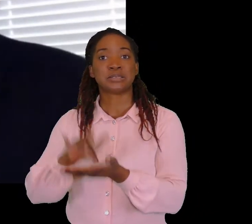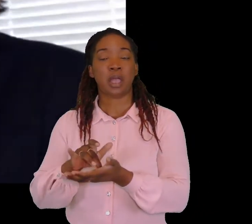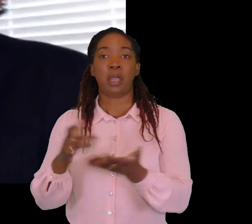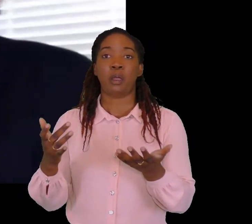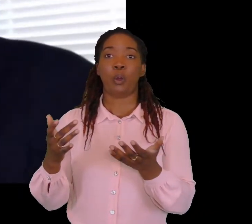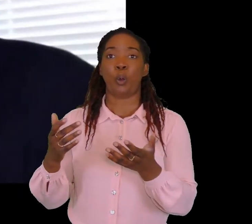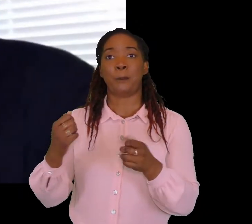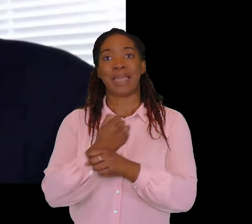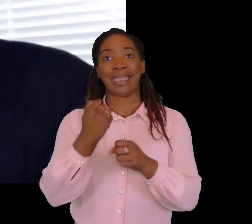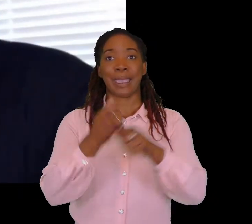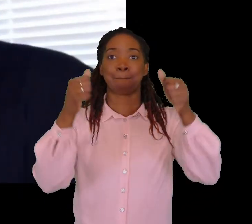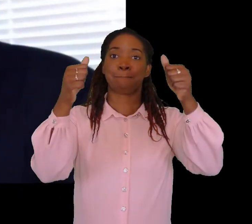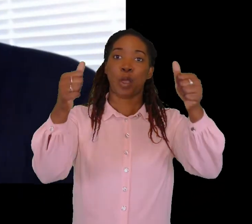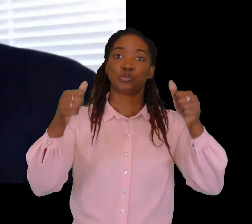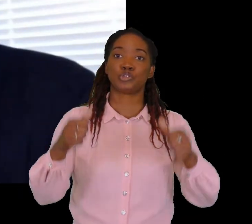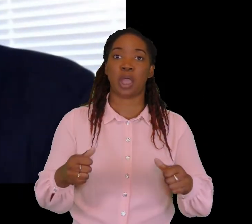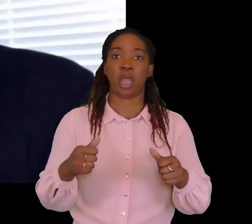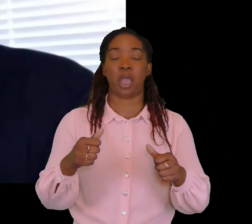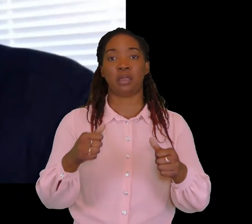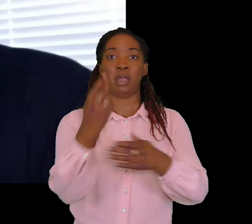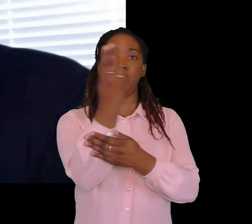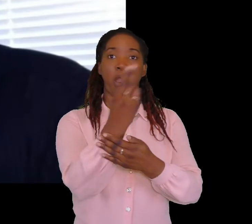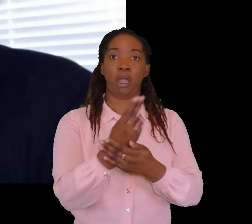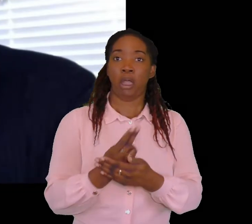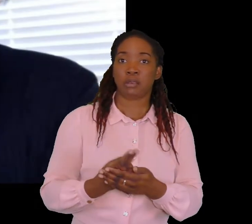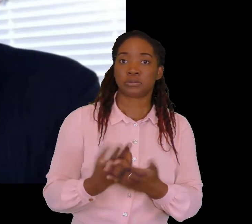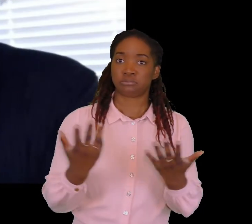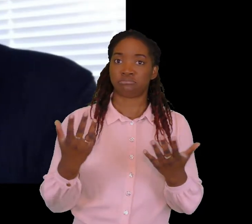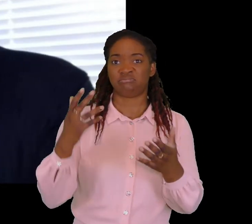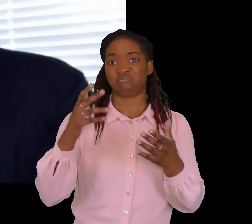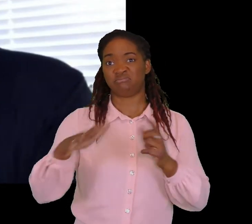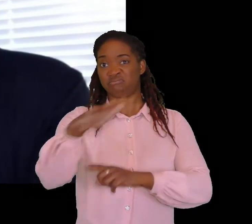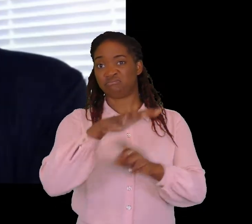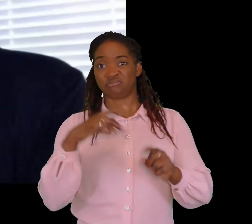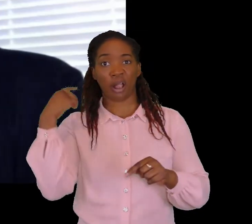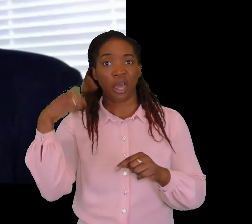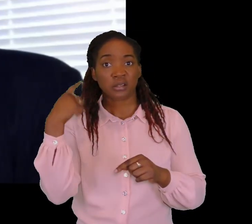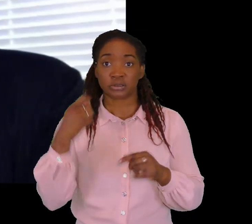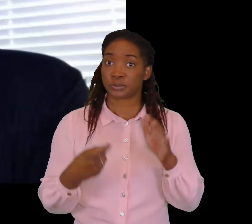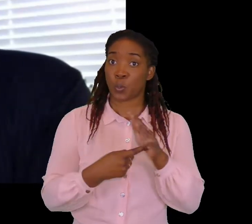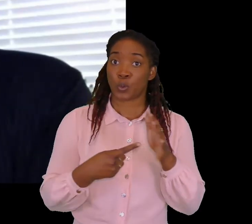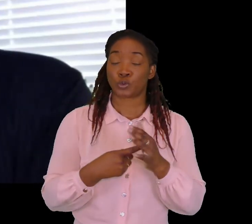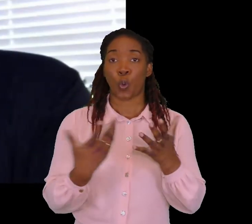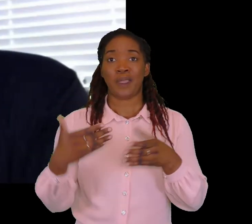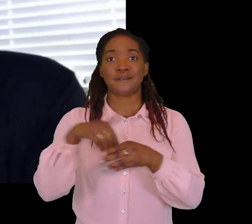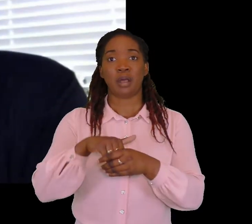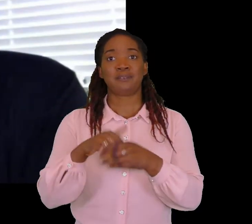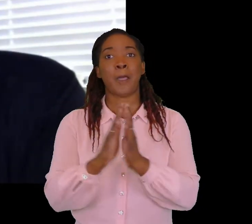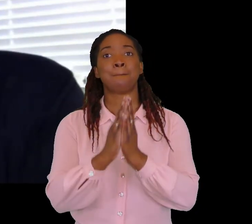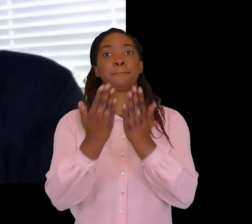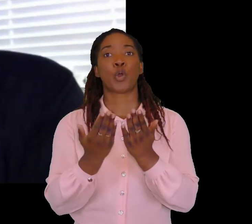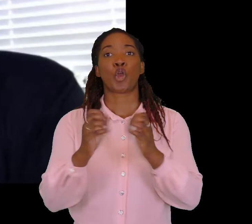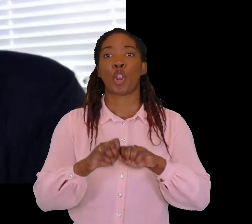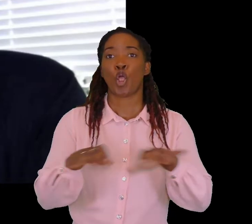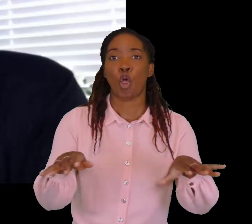making posters, especially at Copy Art, which was in London, was very important, or involved in book launches or in seminars,